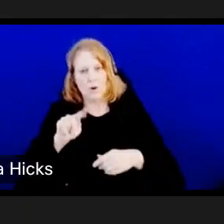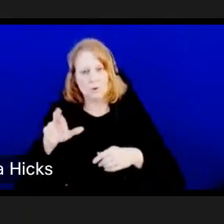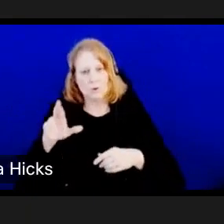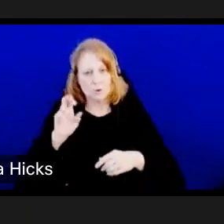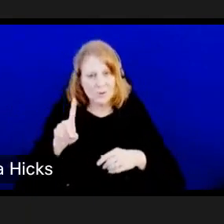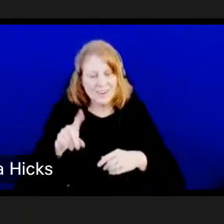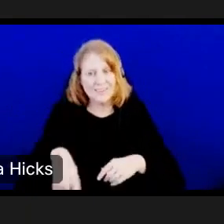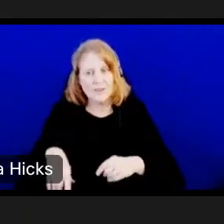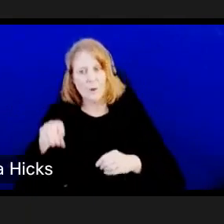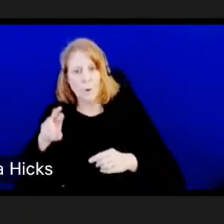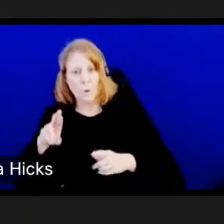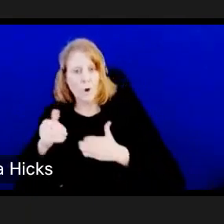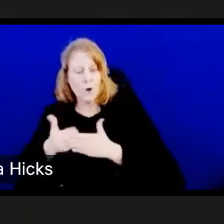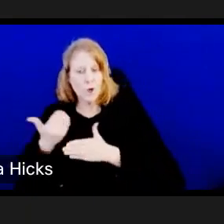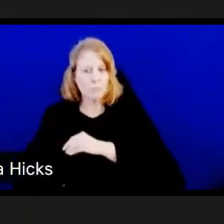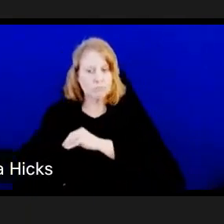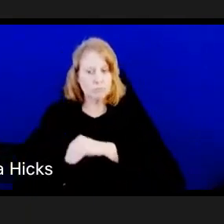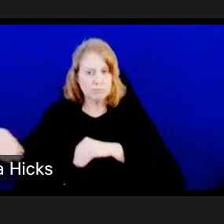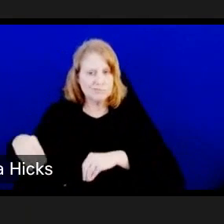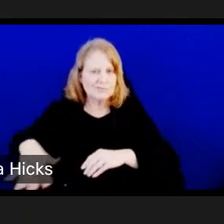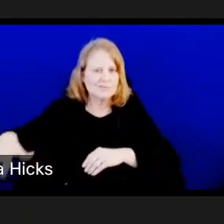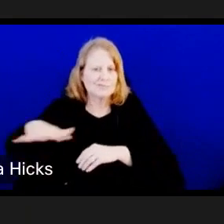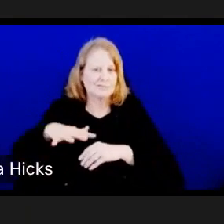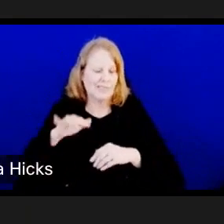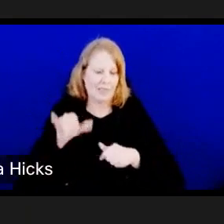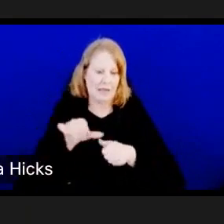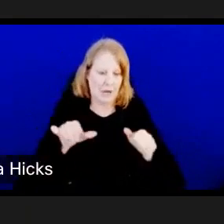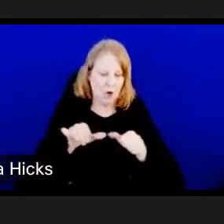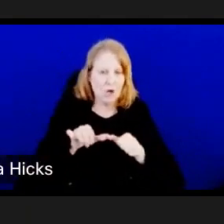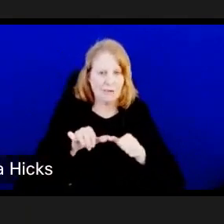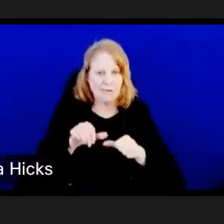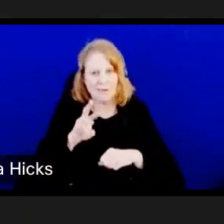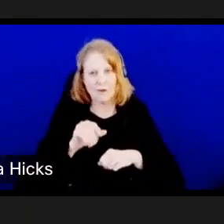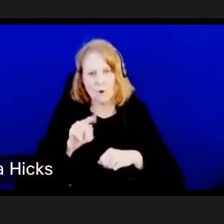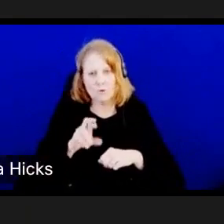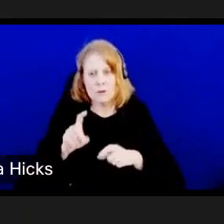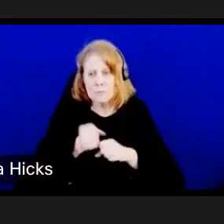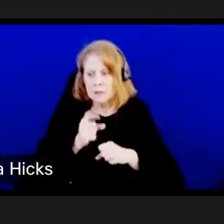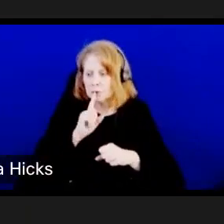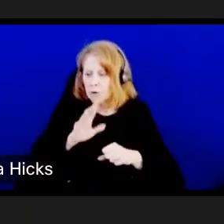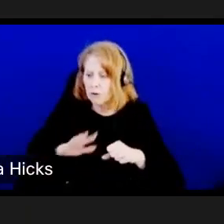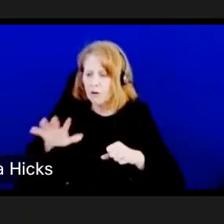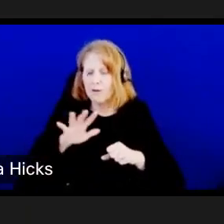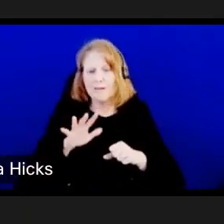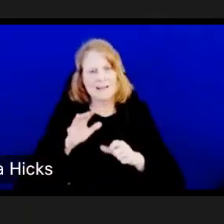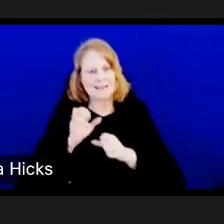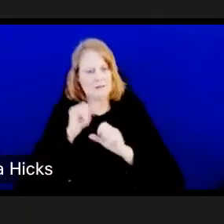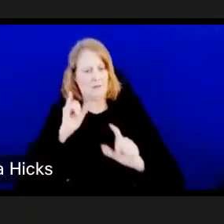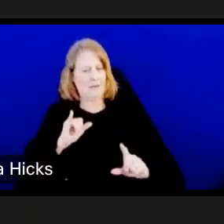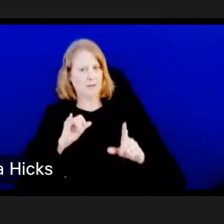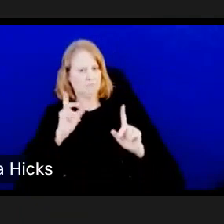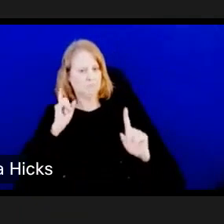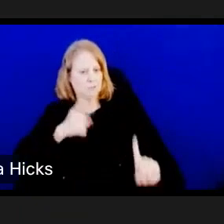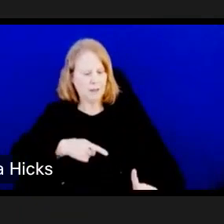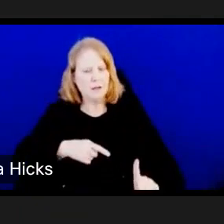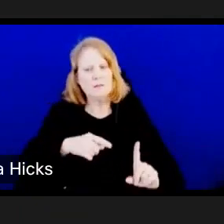coming into the Walter Reed area. So we're going to be making sure that we're working with everybody in the community to try to make sure we get to a place that is going to be a